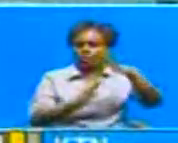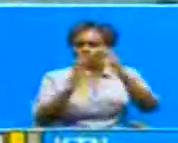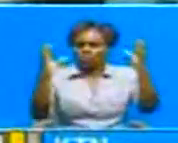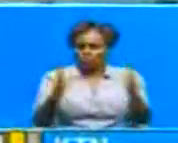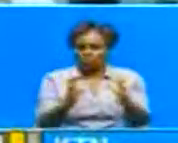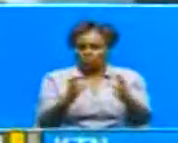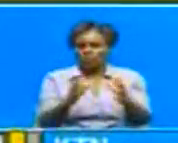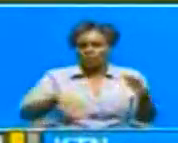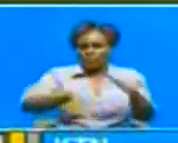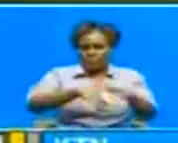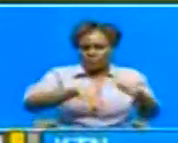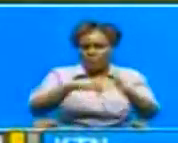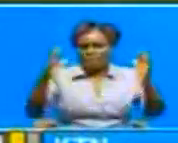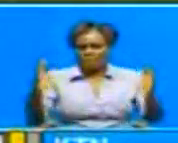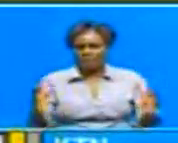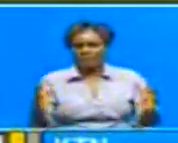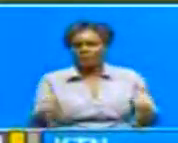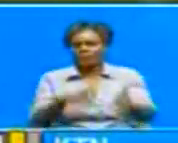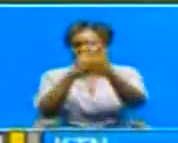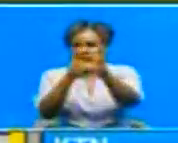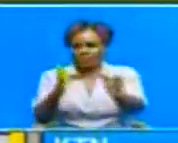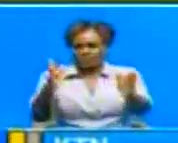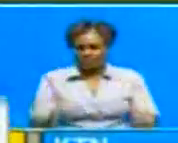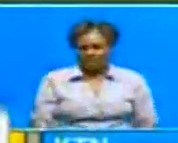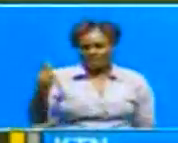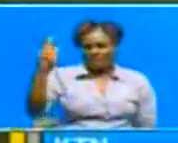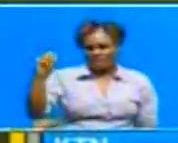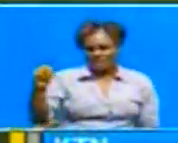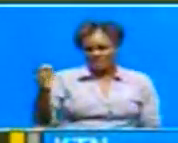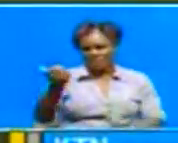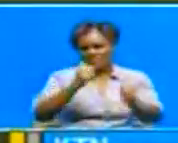the Kenyan Premier League. Victor Ogale, KTN Sports.